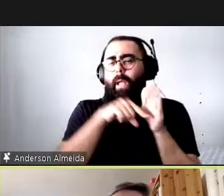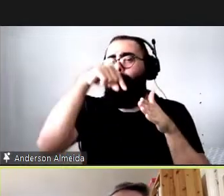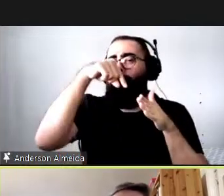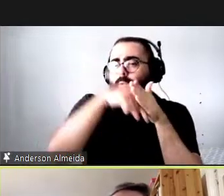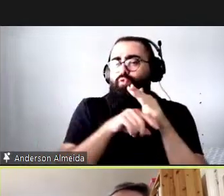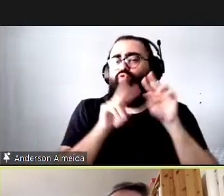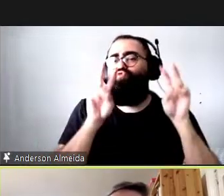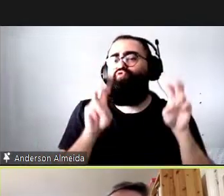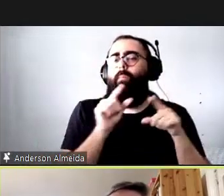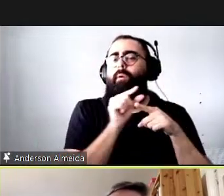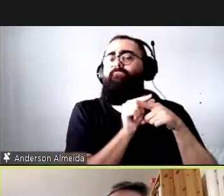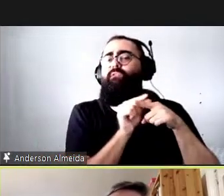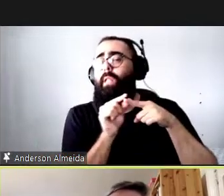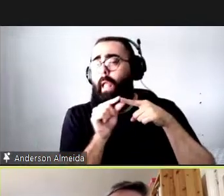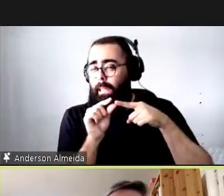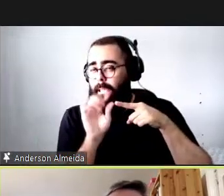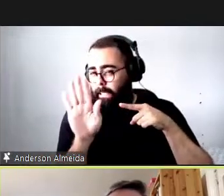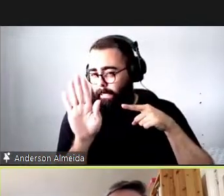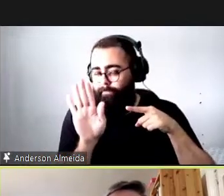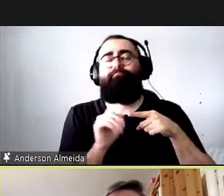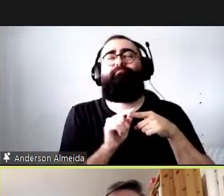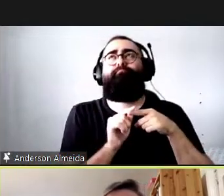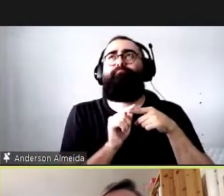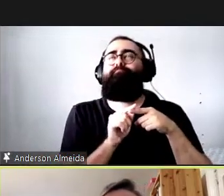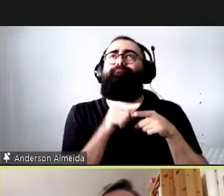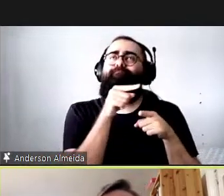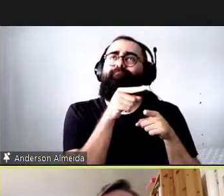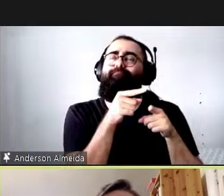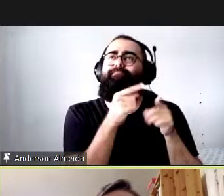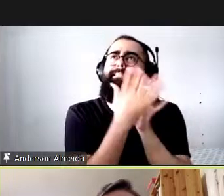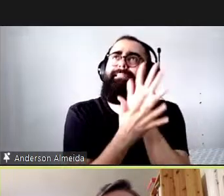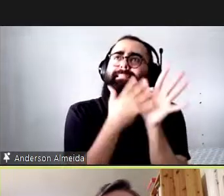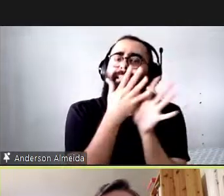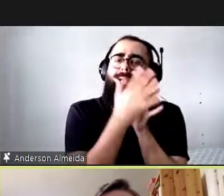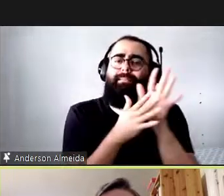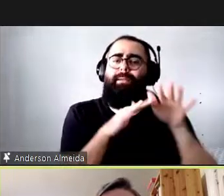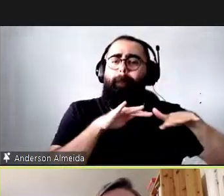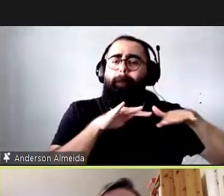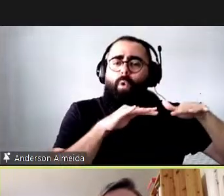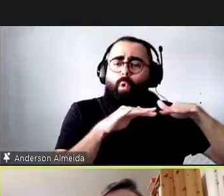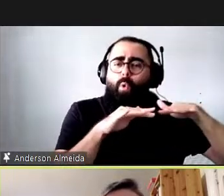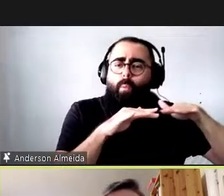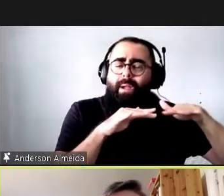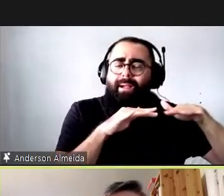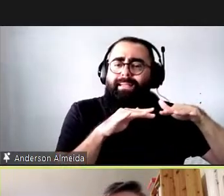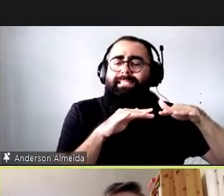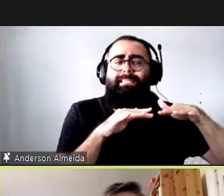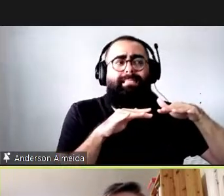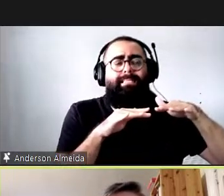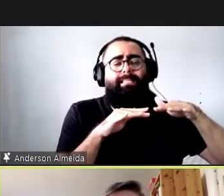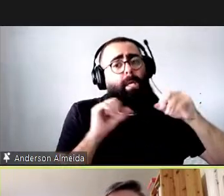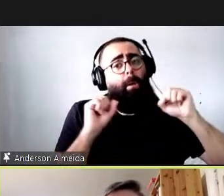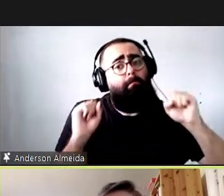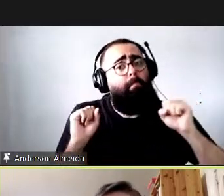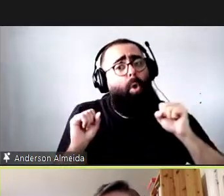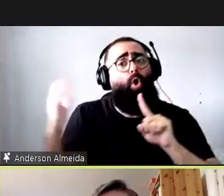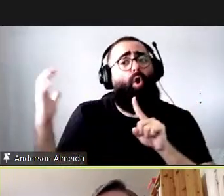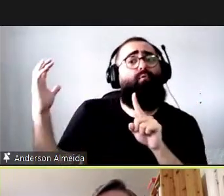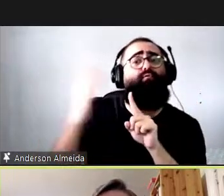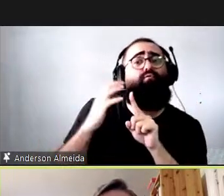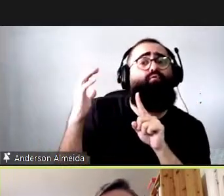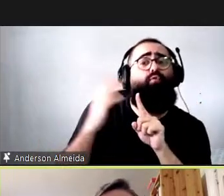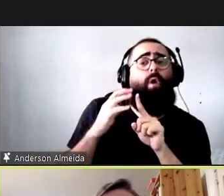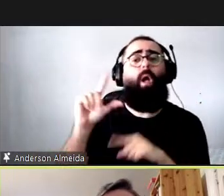phonetically, is how sign movements are influenced by things like